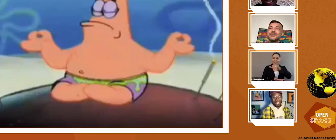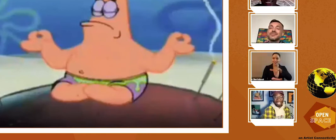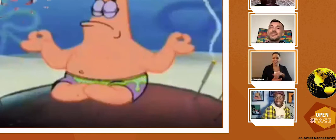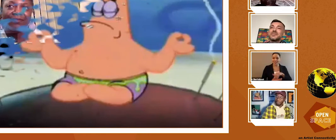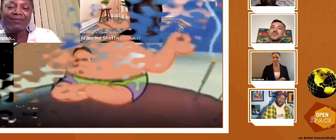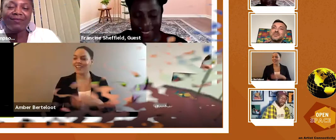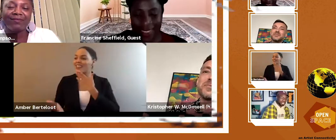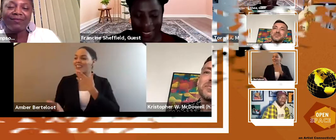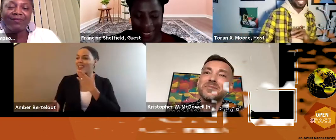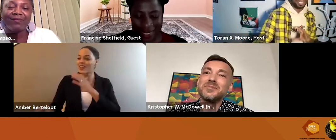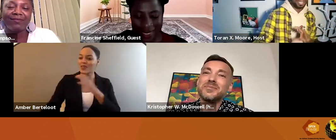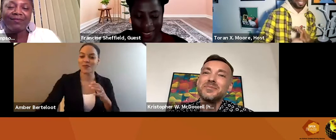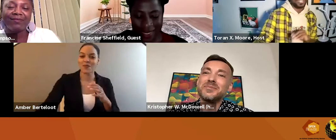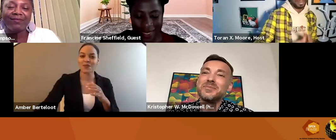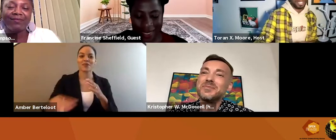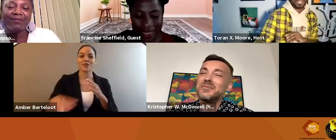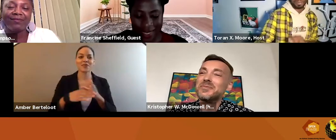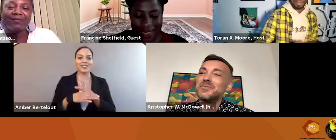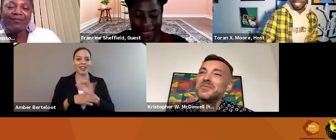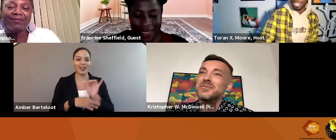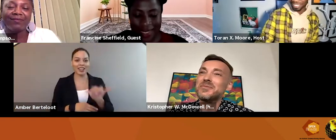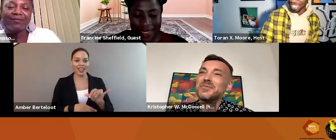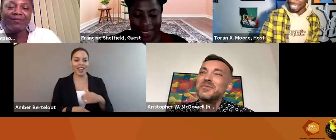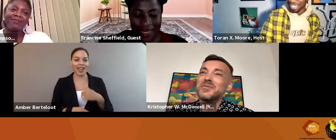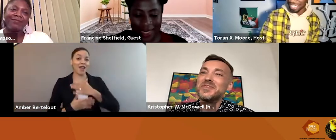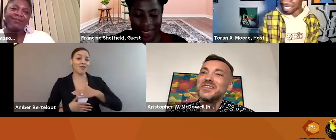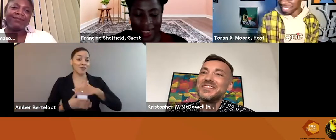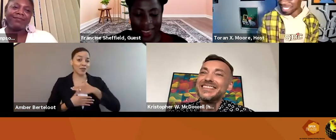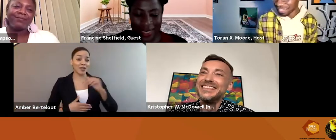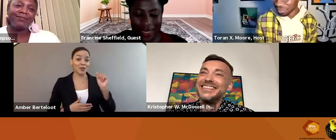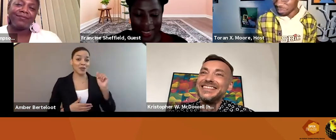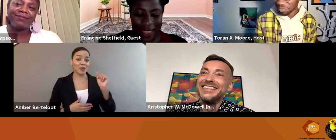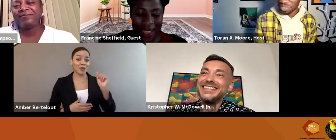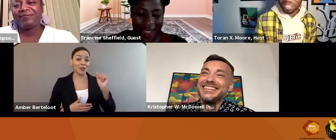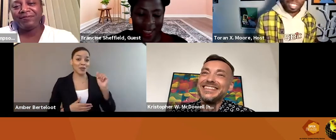You know, I'm a good appreciator of some social media content.